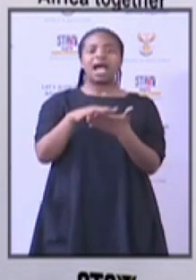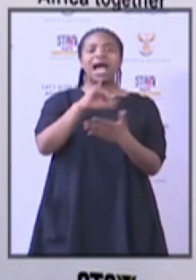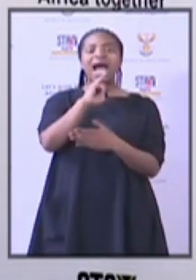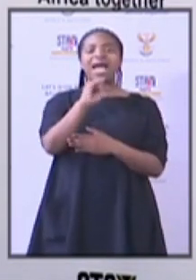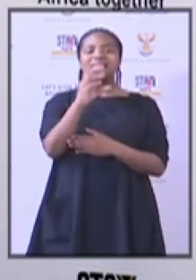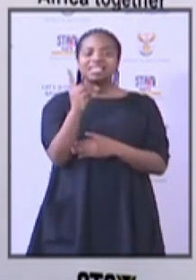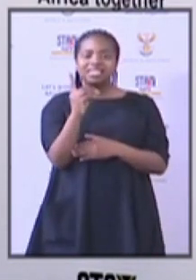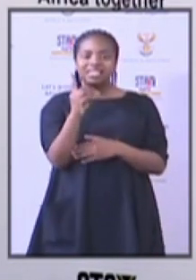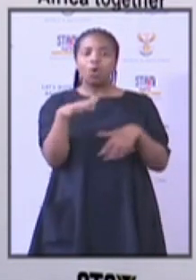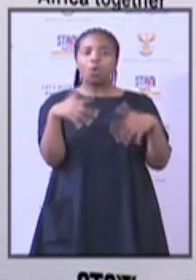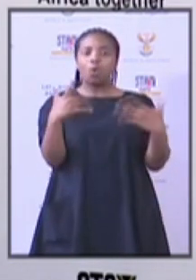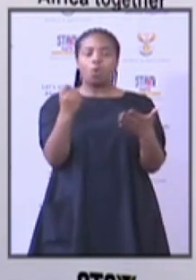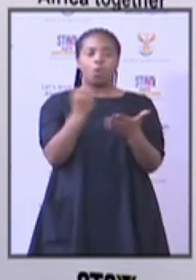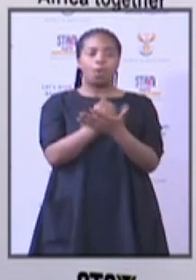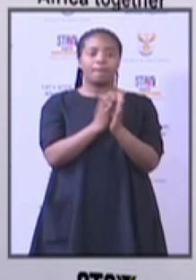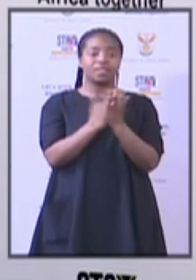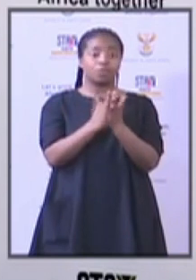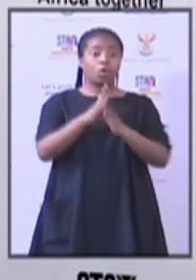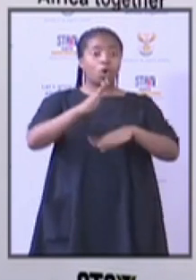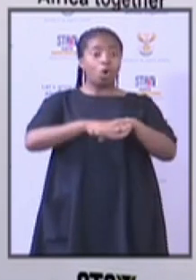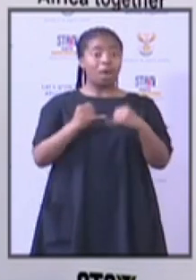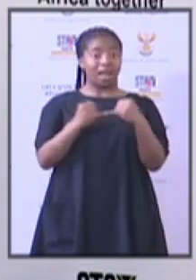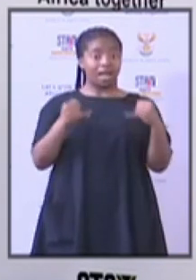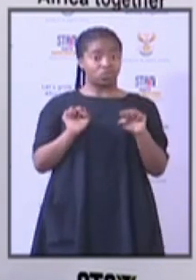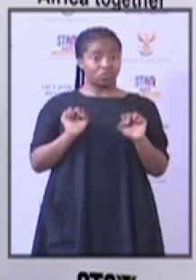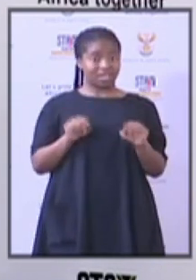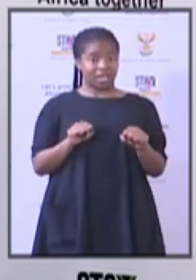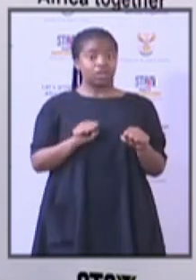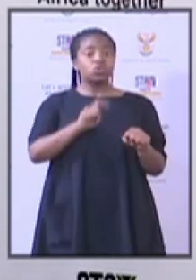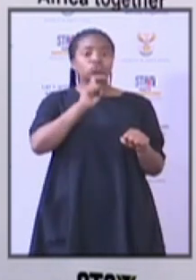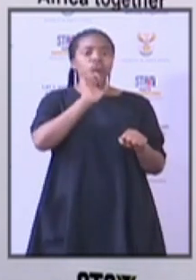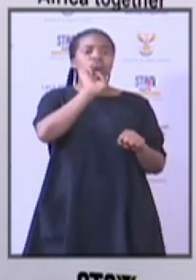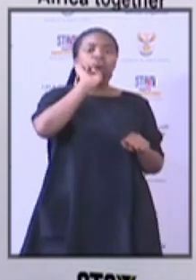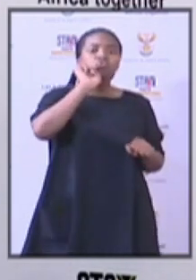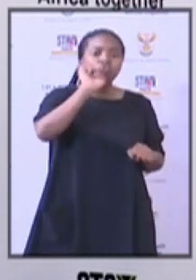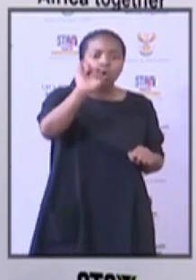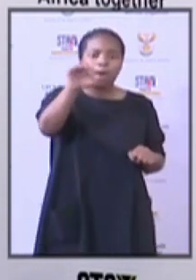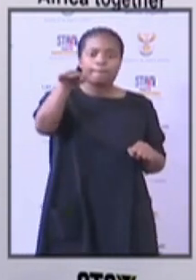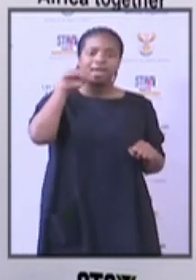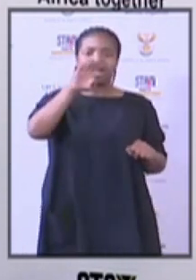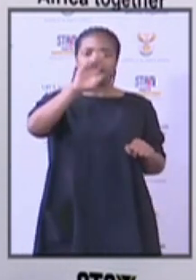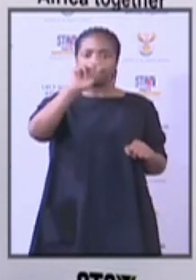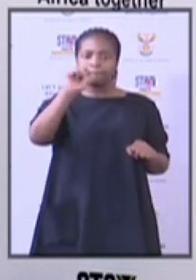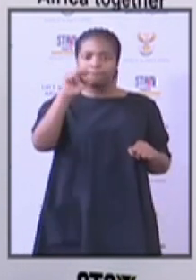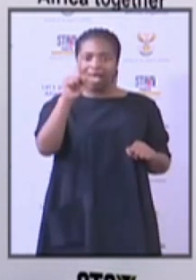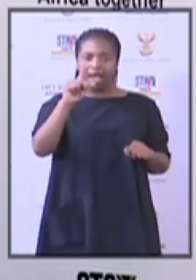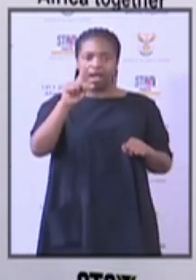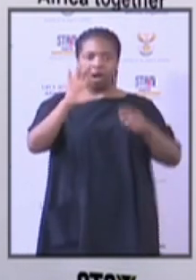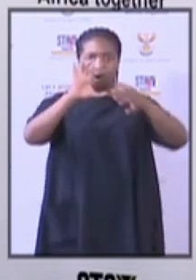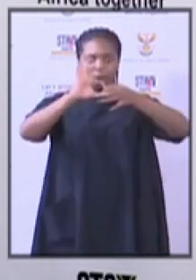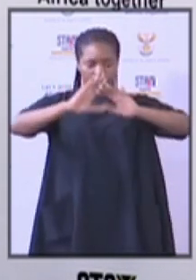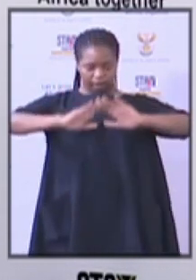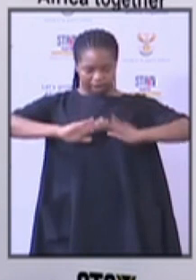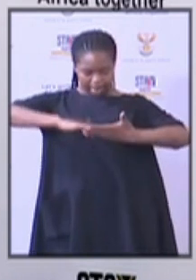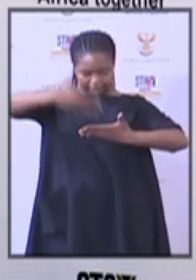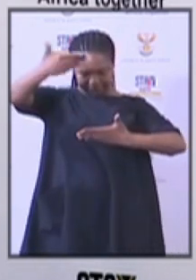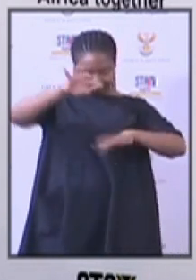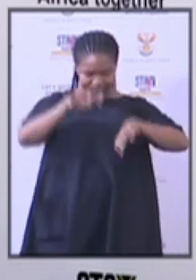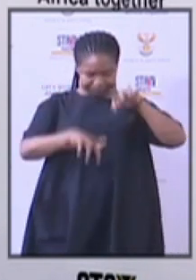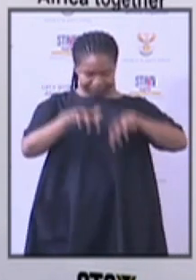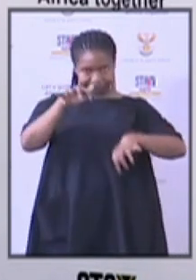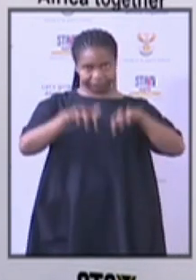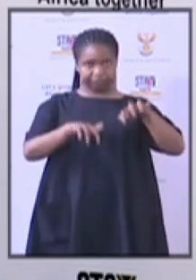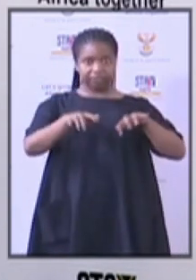an ID or a passport online using their bank. You sit at home online, you apply, then the